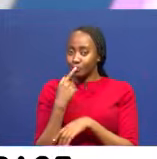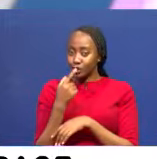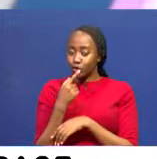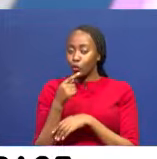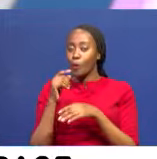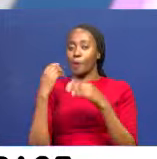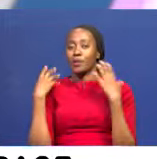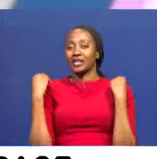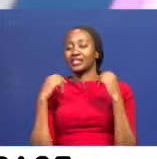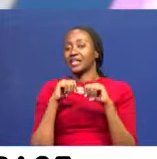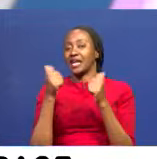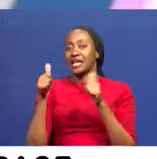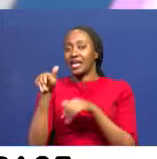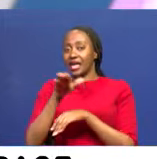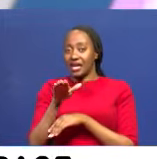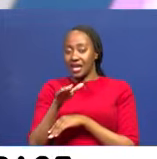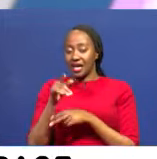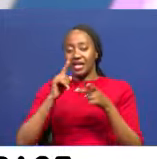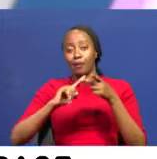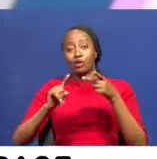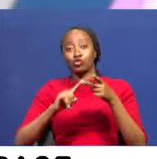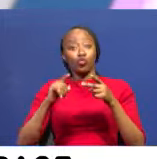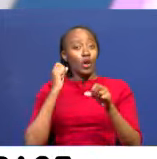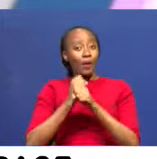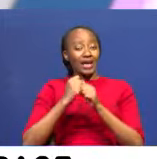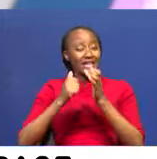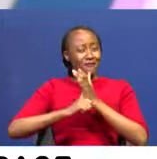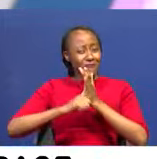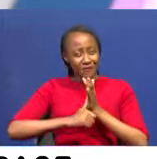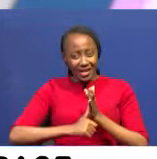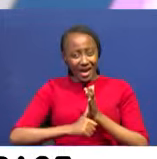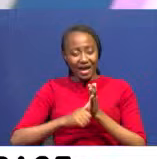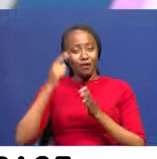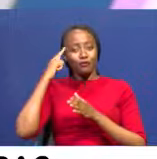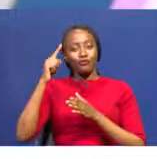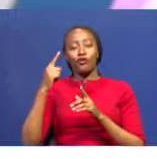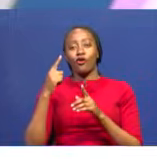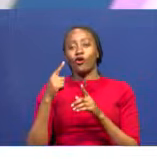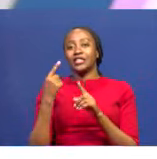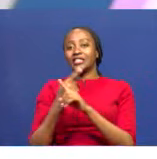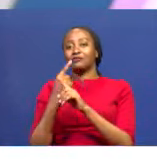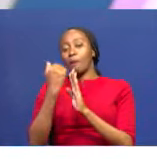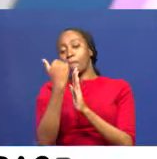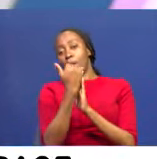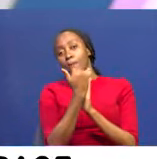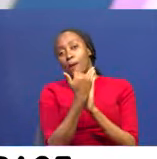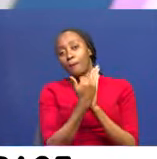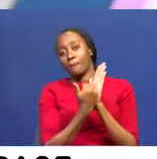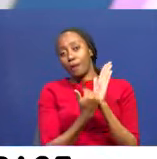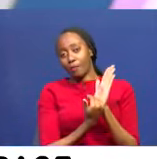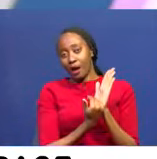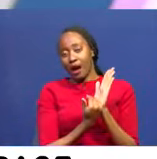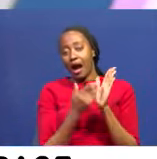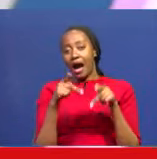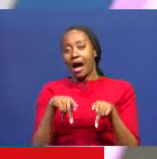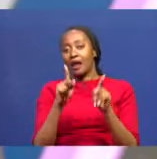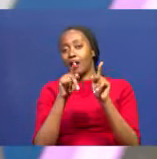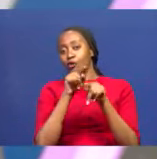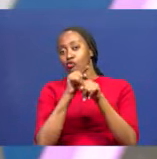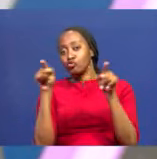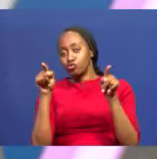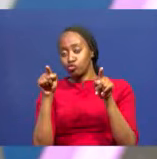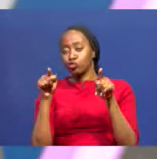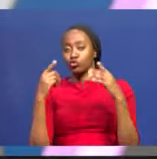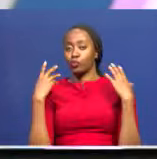Secondly, we are working very hard to make sure that we are going to have programs that allow you to practice in the most